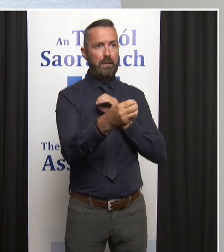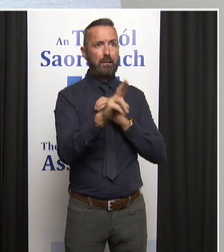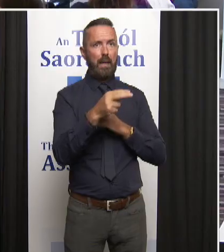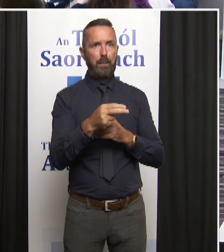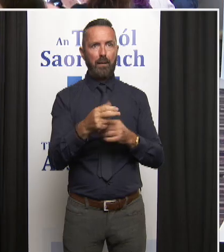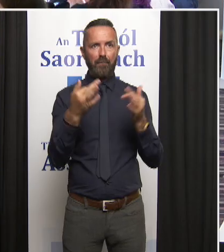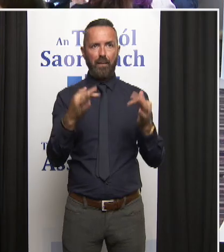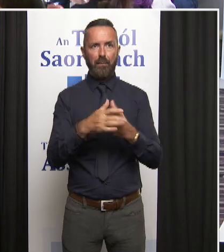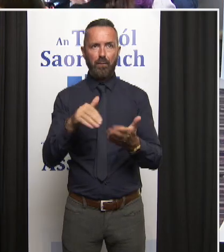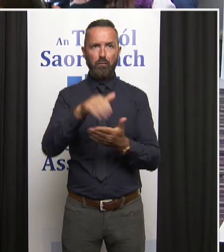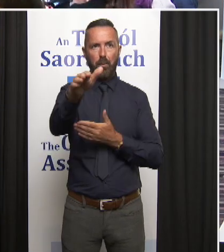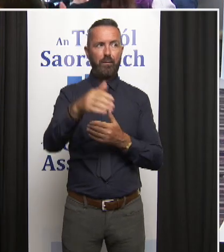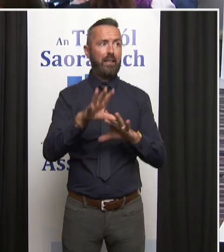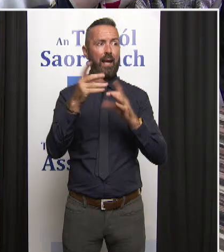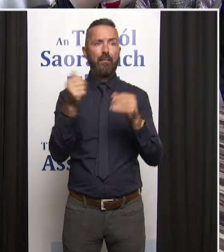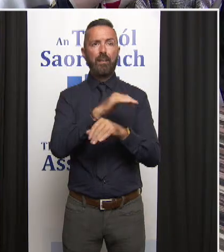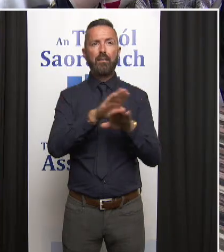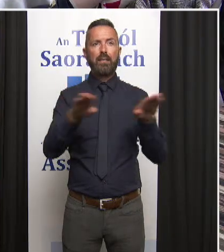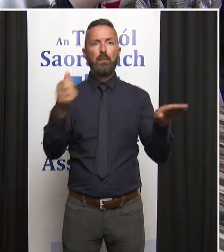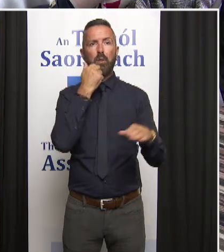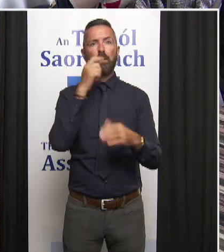from Table 7.